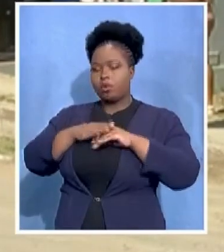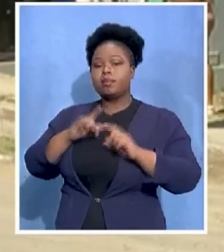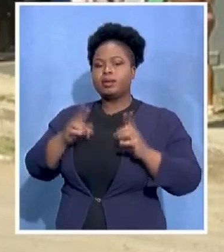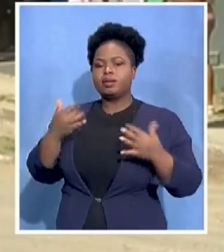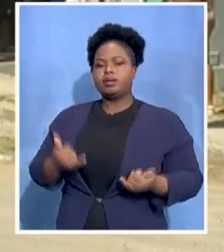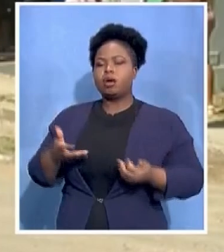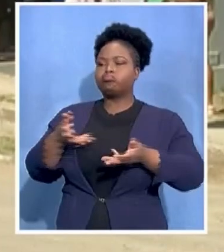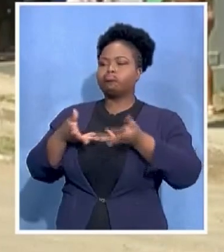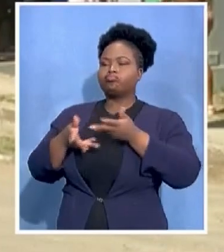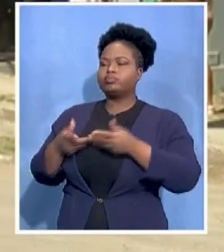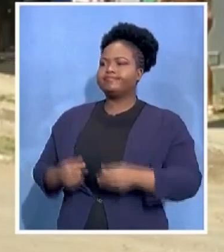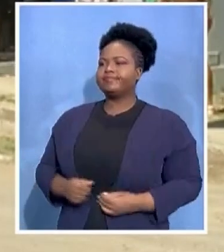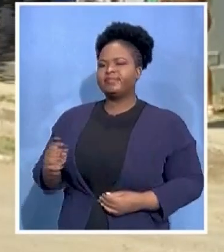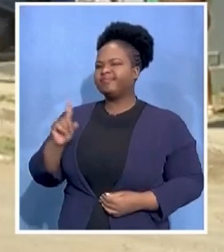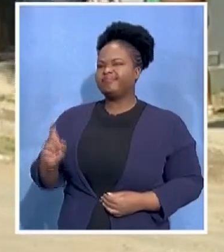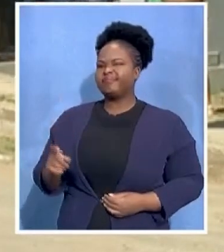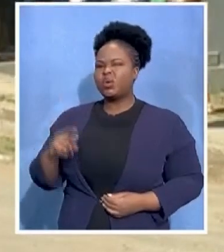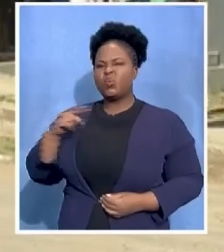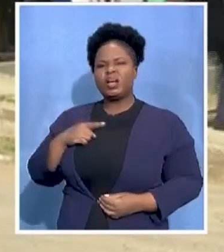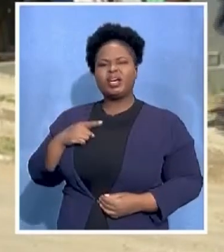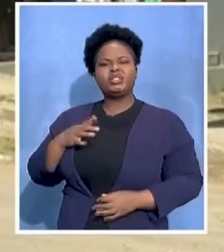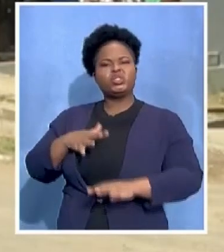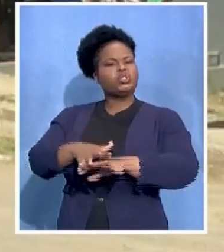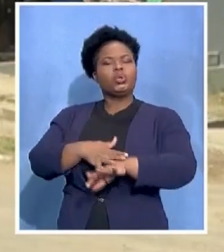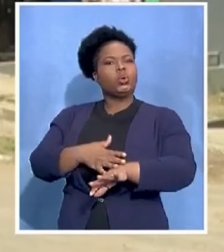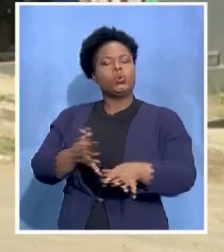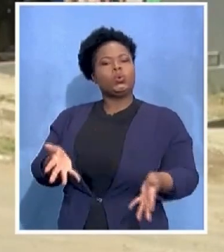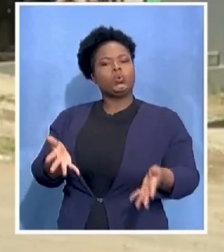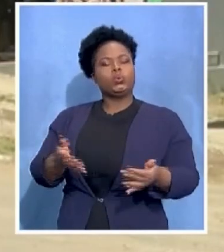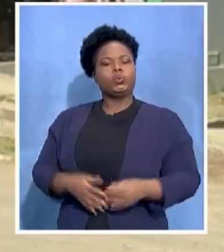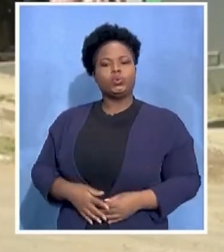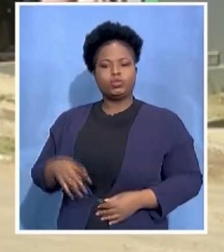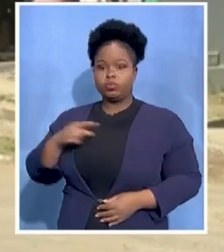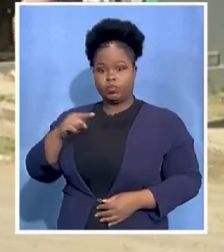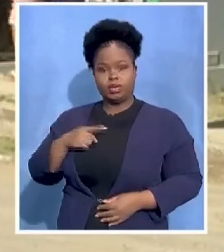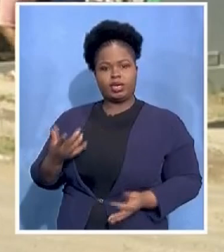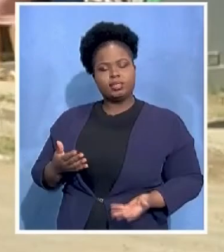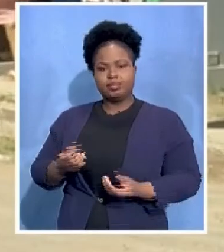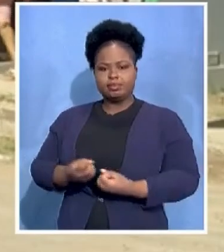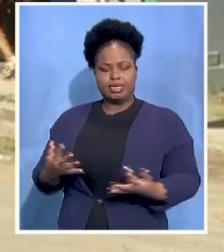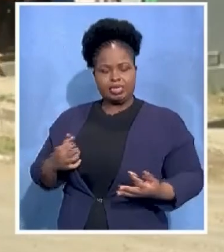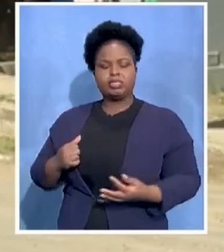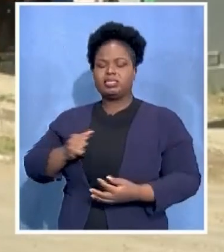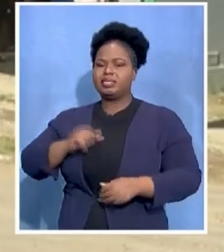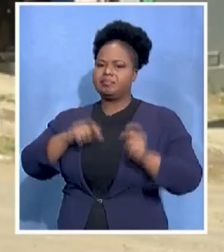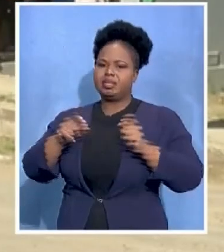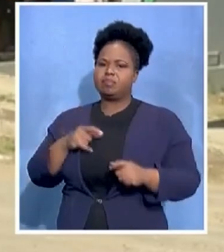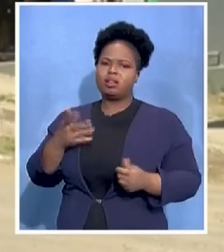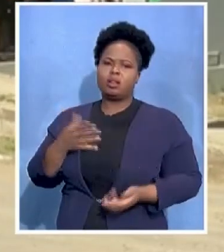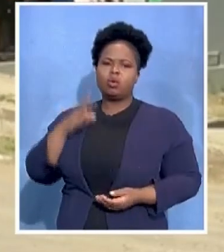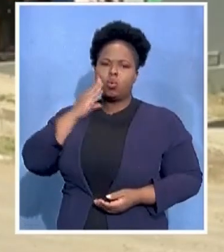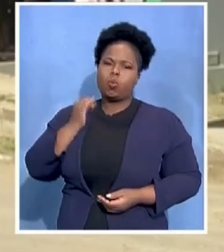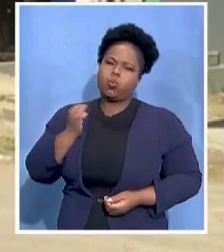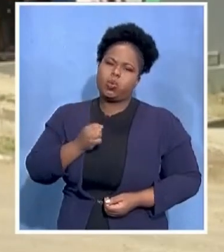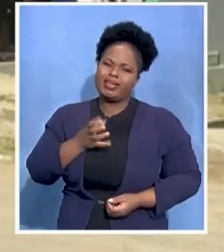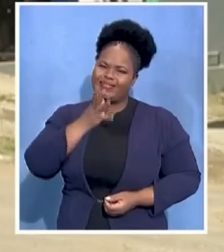slow rollout of this vaccine as well? Because they are the elderly people who are mostly here in the Eastern Cape, so they are quite concerned about that, and also